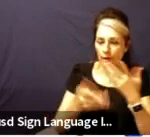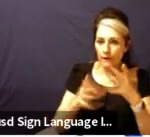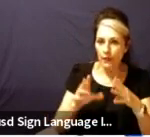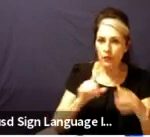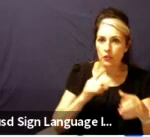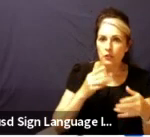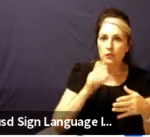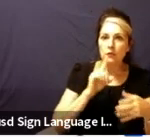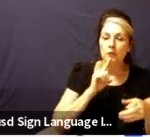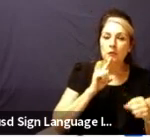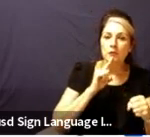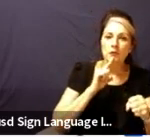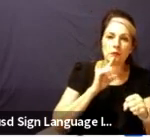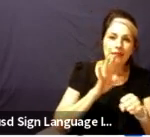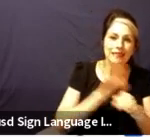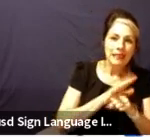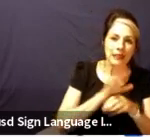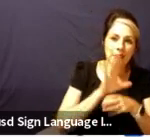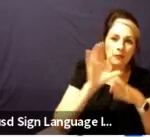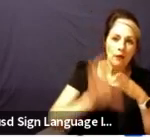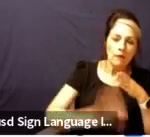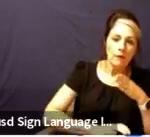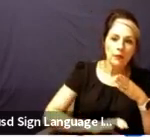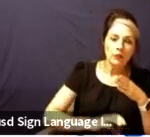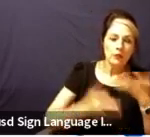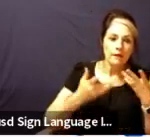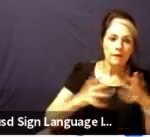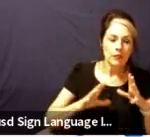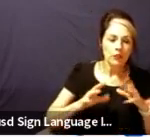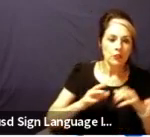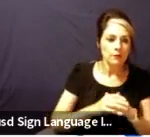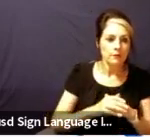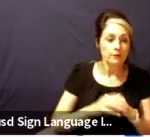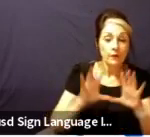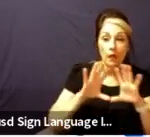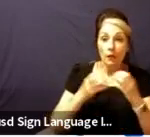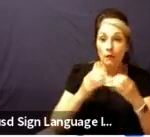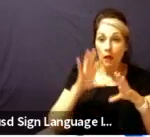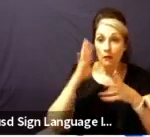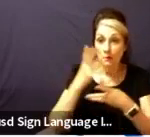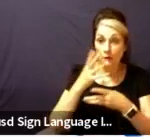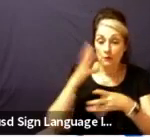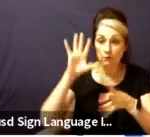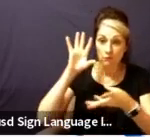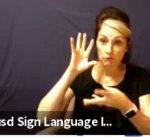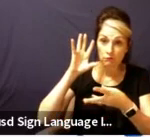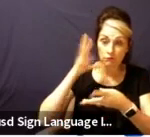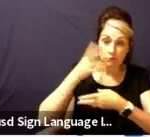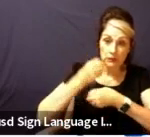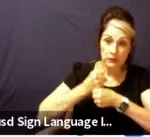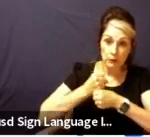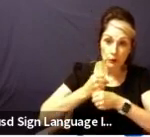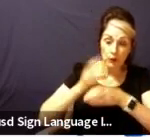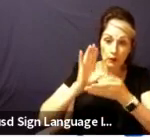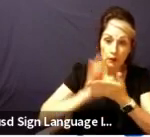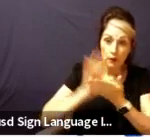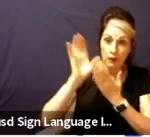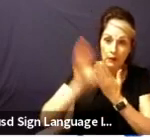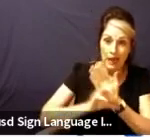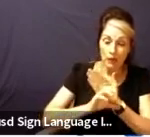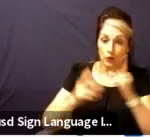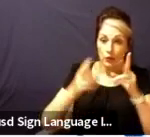confirmation is the class summary, a calendar, some attendance information. If there's